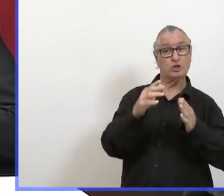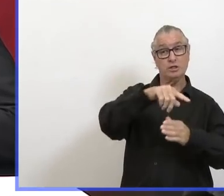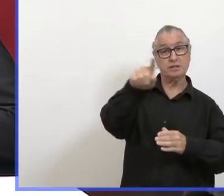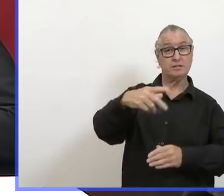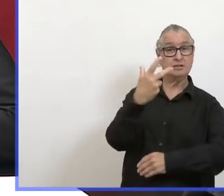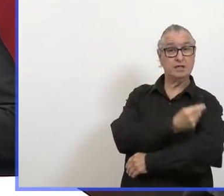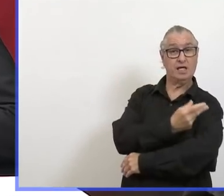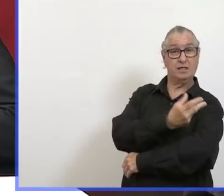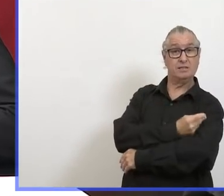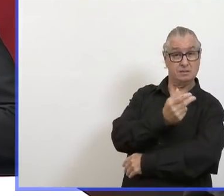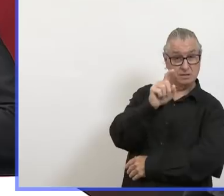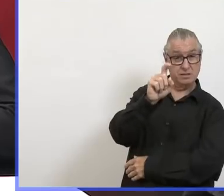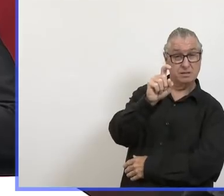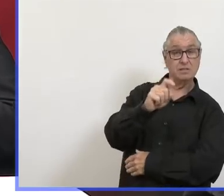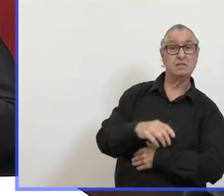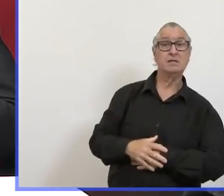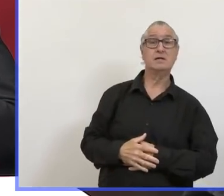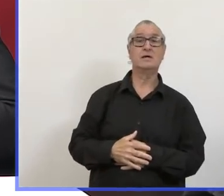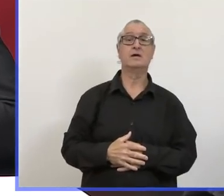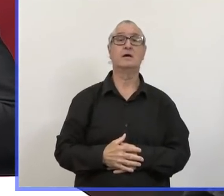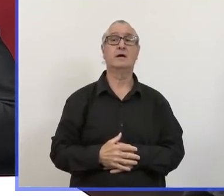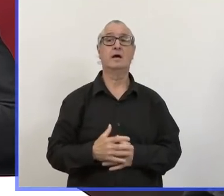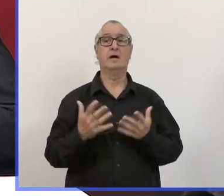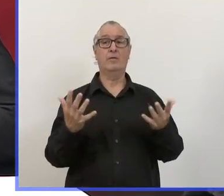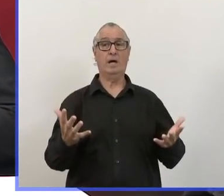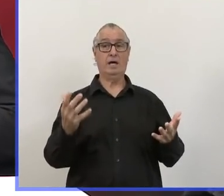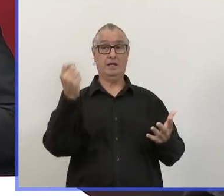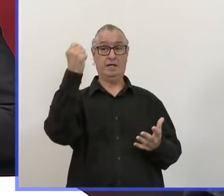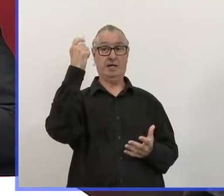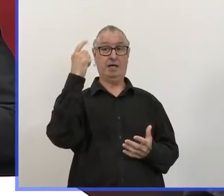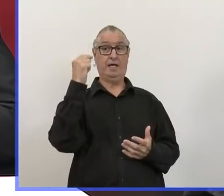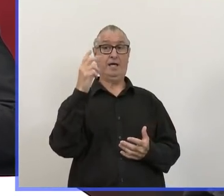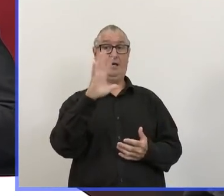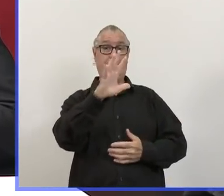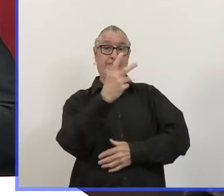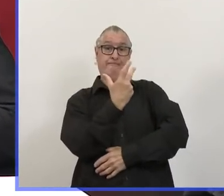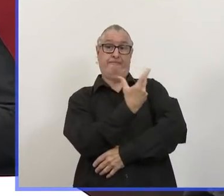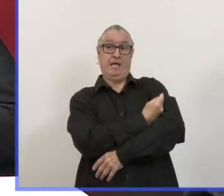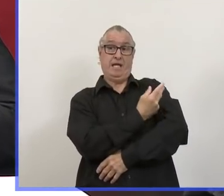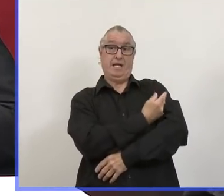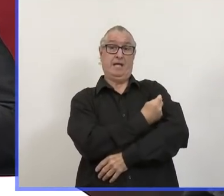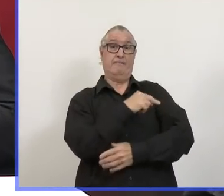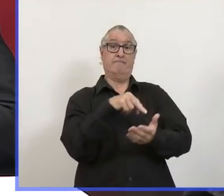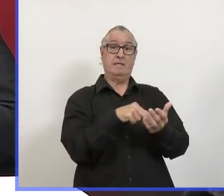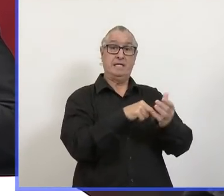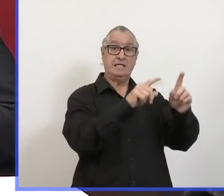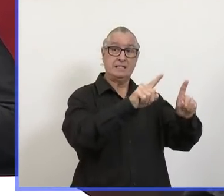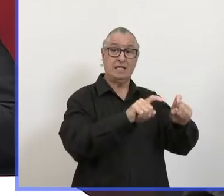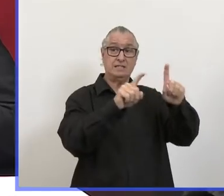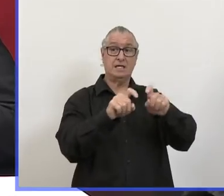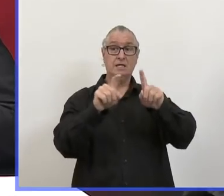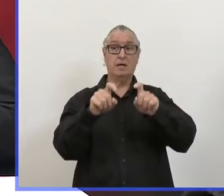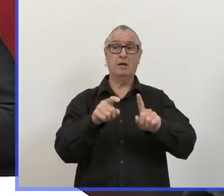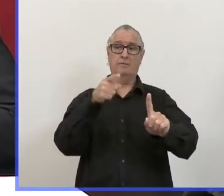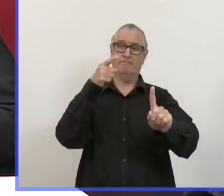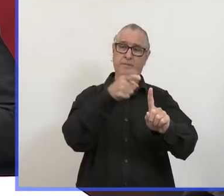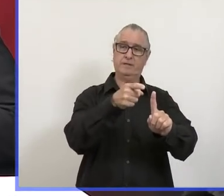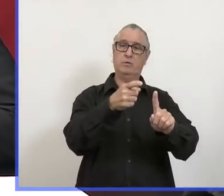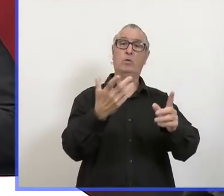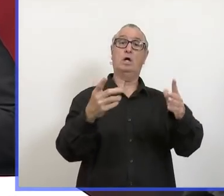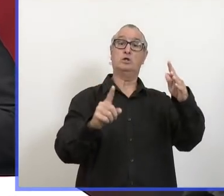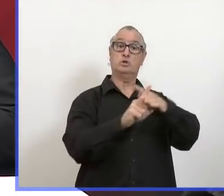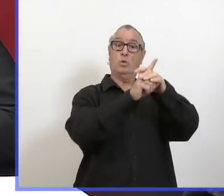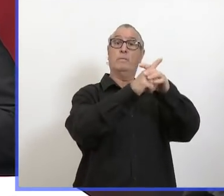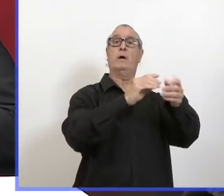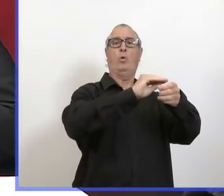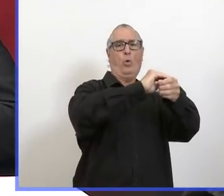COVID. And obviously, since those studies have been done, the larger studies, you know, we've had variants come out, let's say the UK variant or the B117